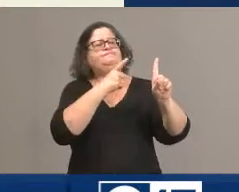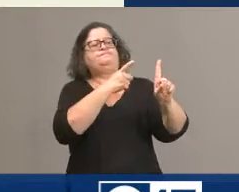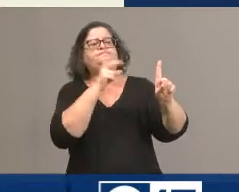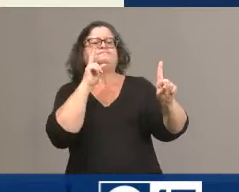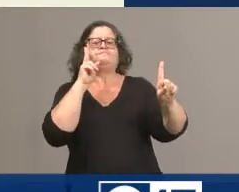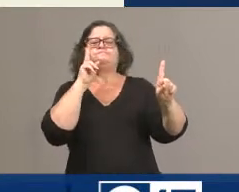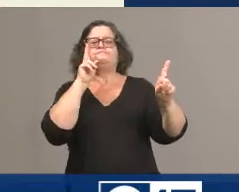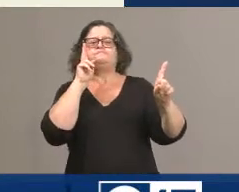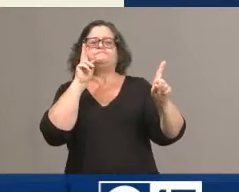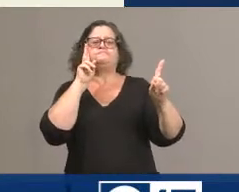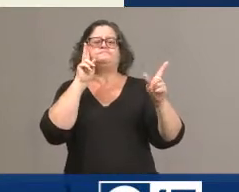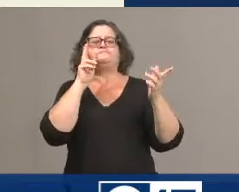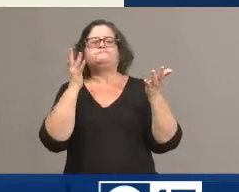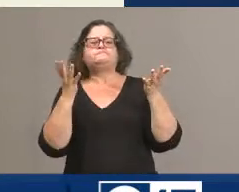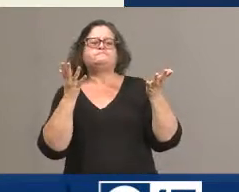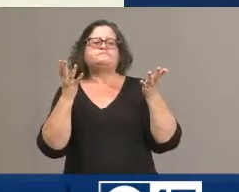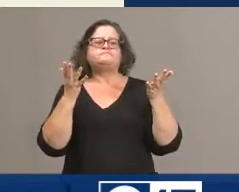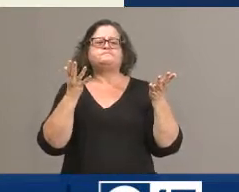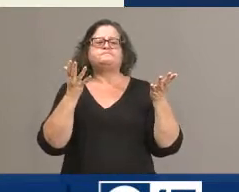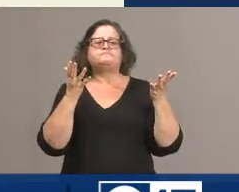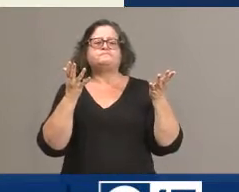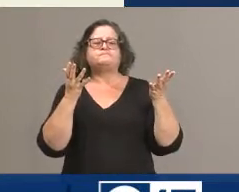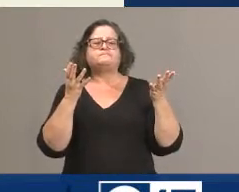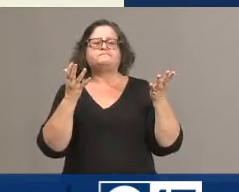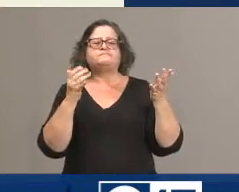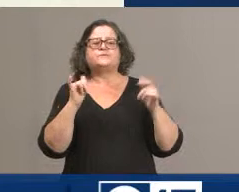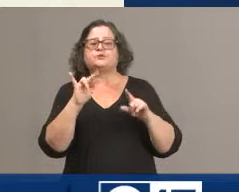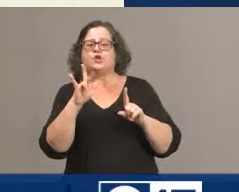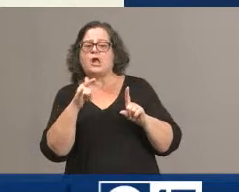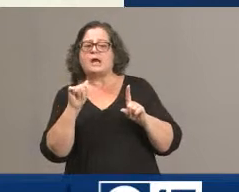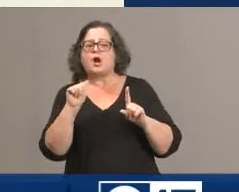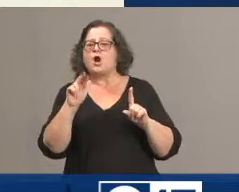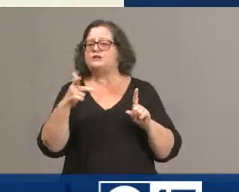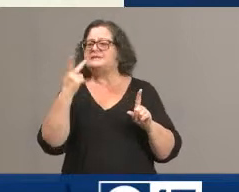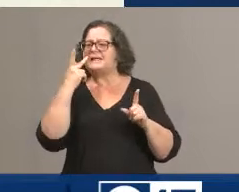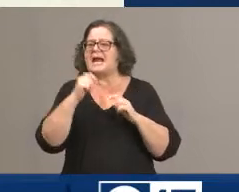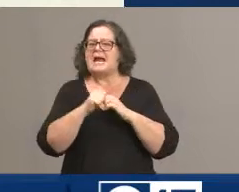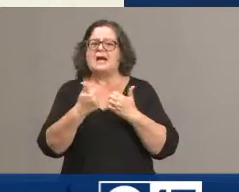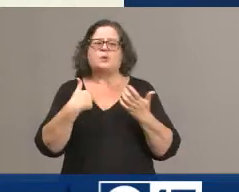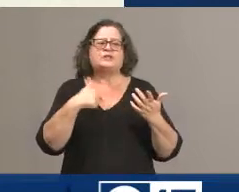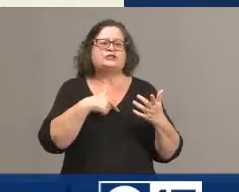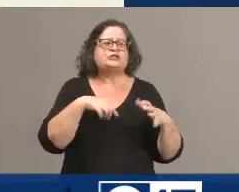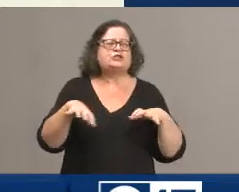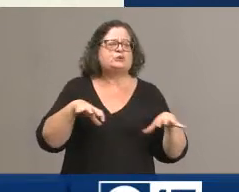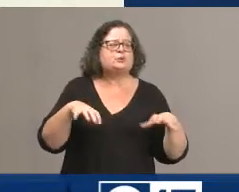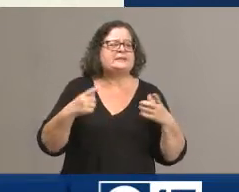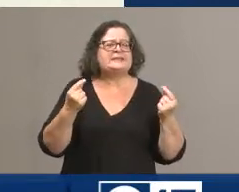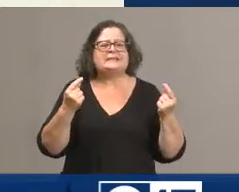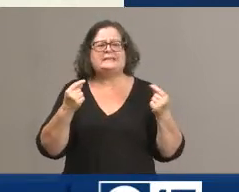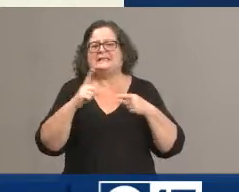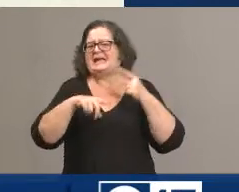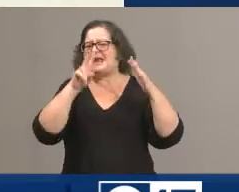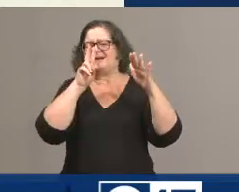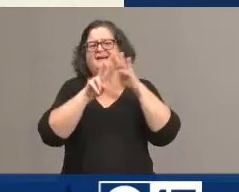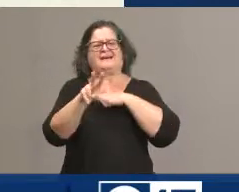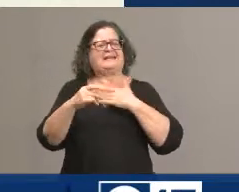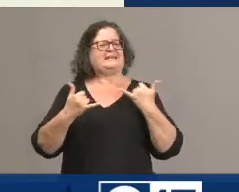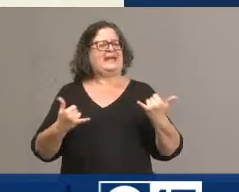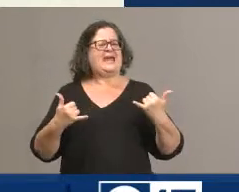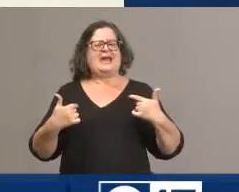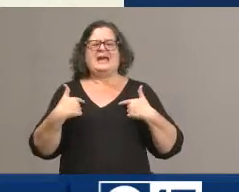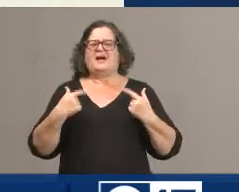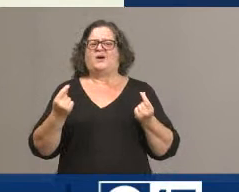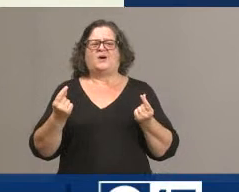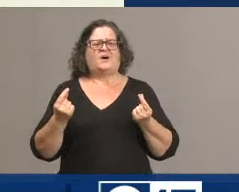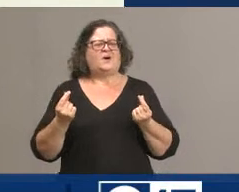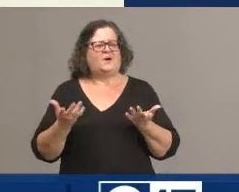course it can change. I would think that Arizonans wouldn't think it's in the pioneering spirit that we have, that we would just throw in